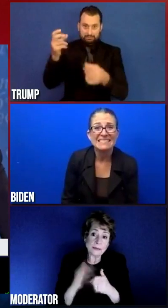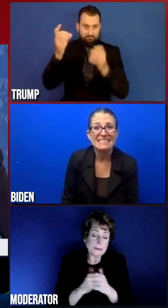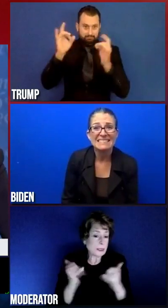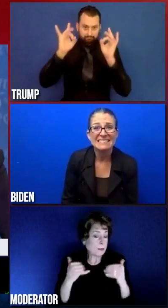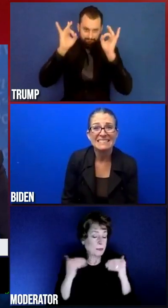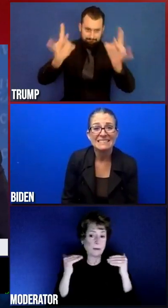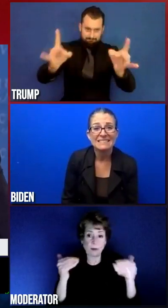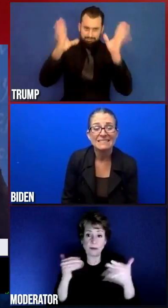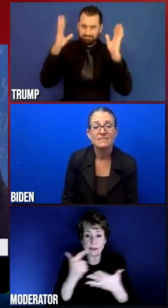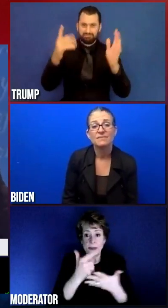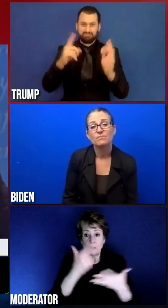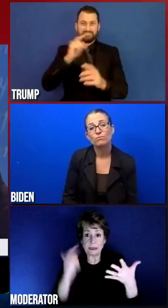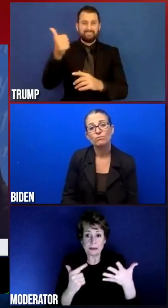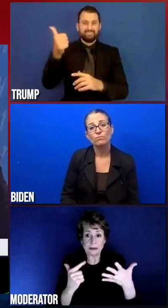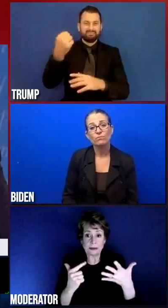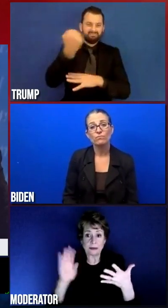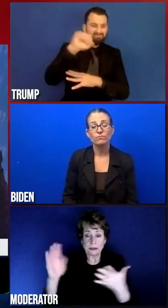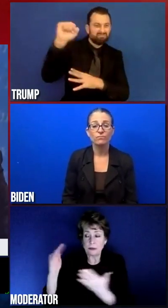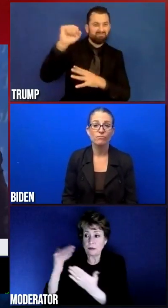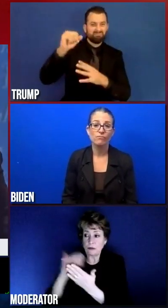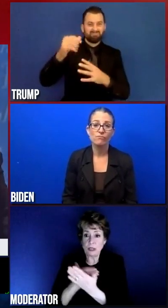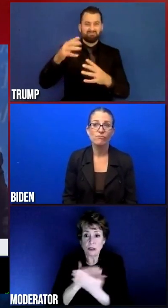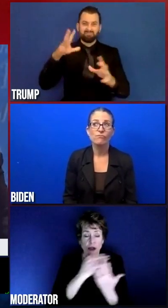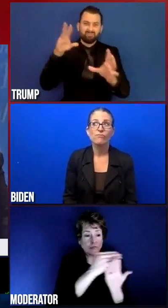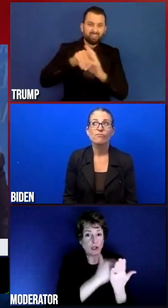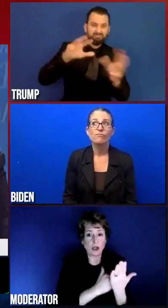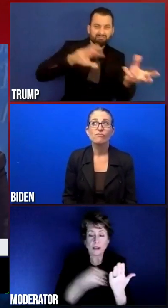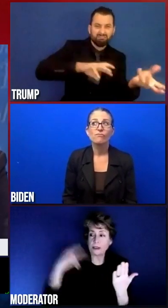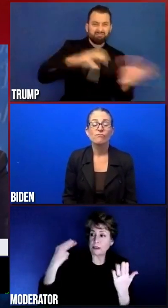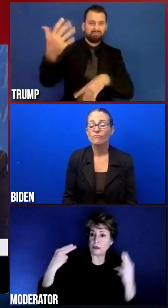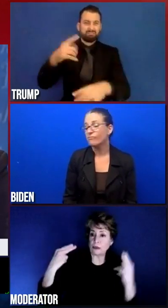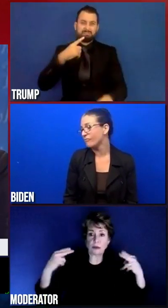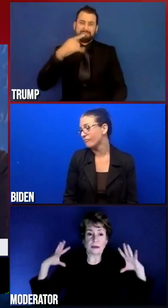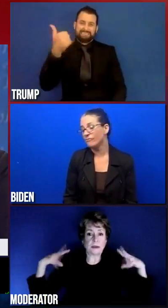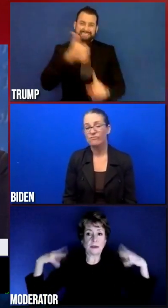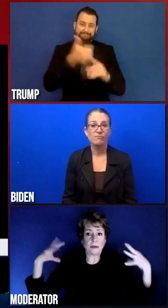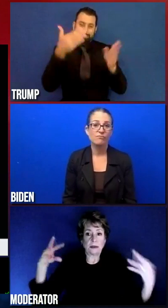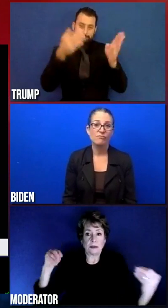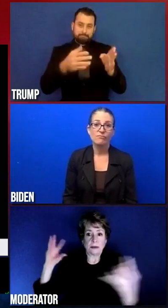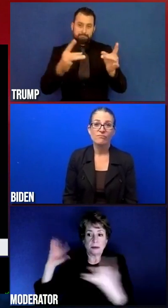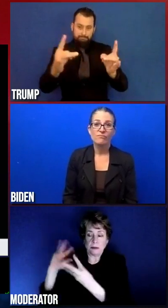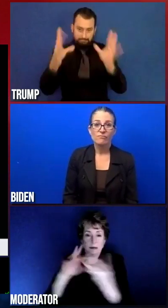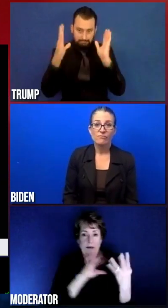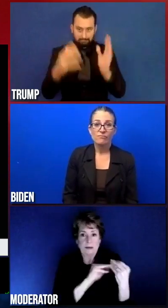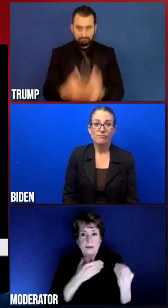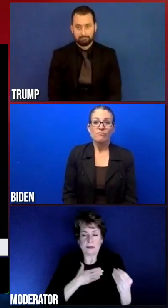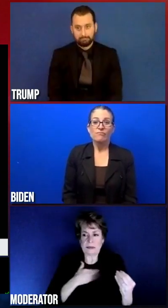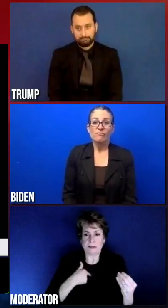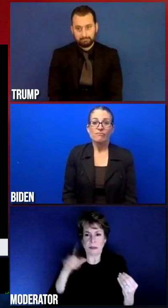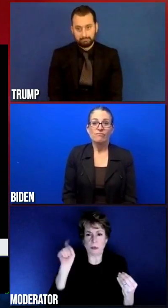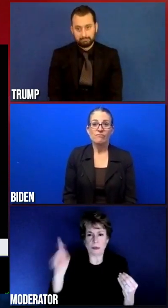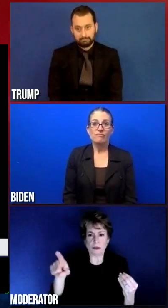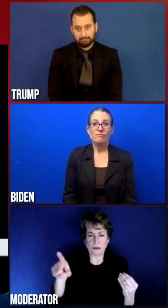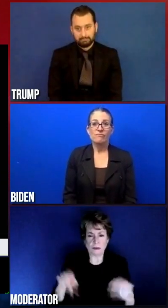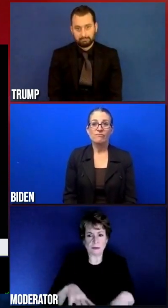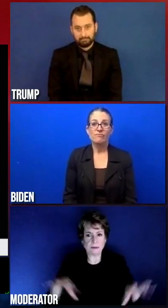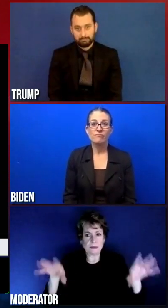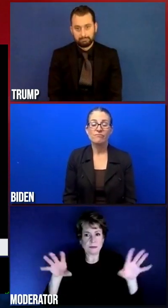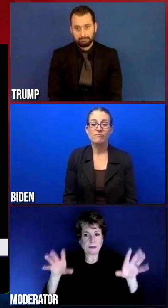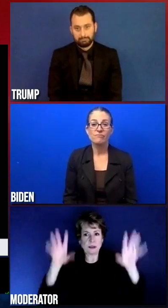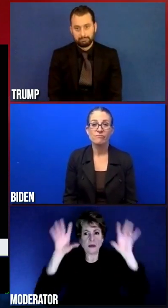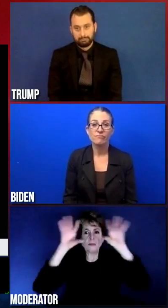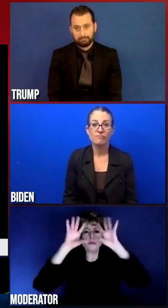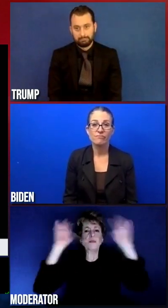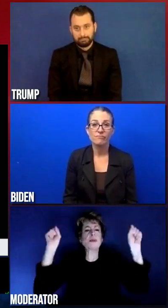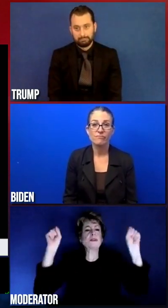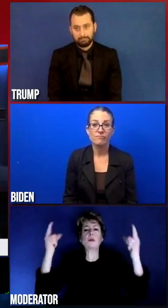They'll overthrow you. When a president, I'm going to ask a question. When the president seeks a second term, it is generally a referendum on